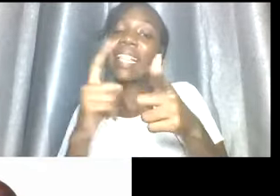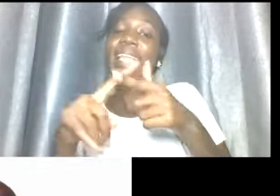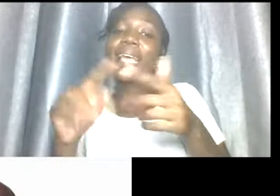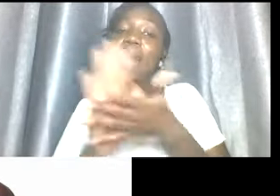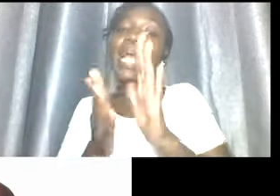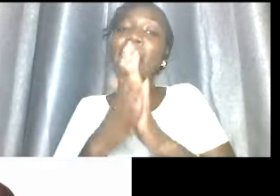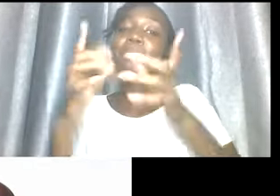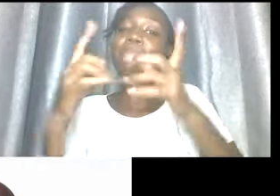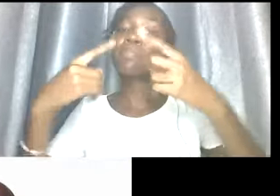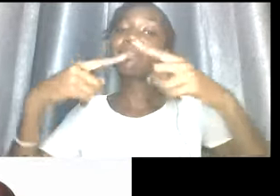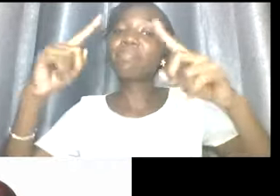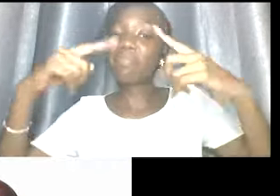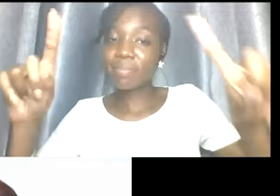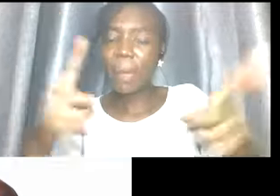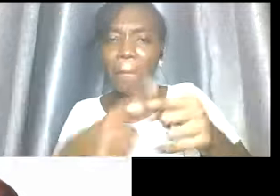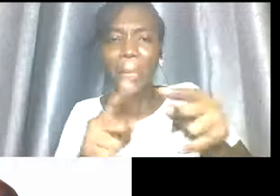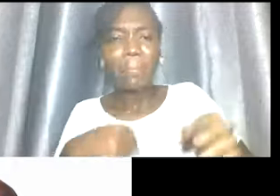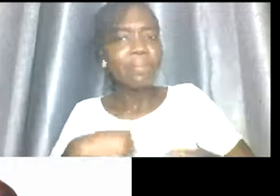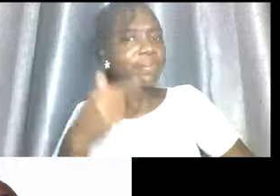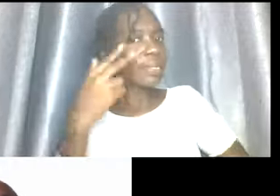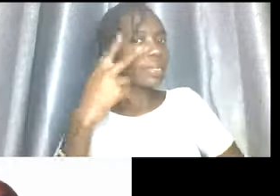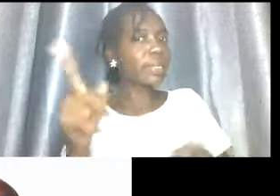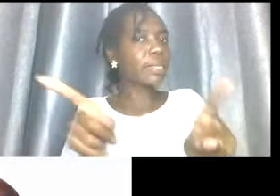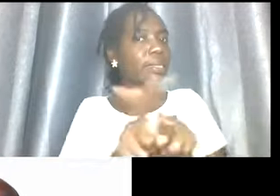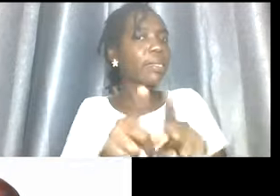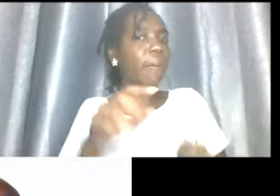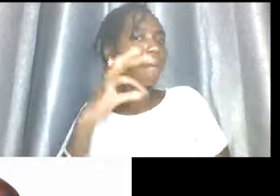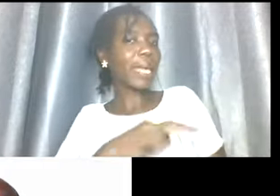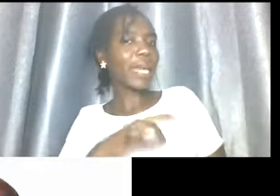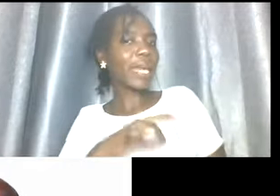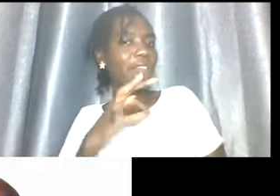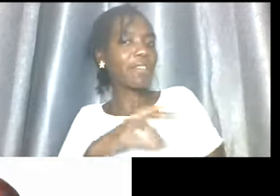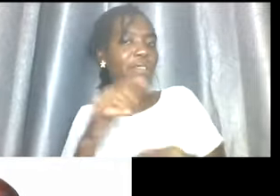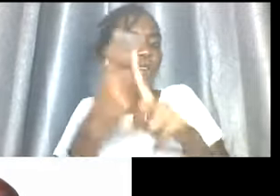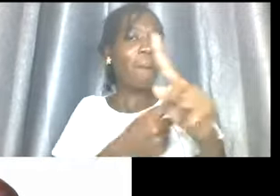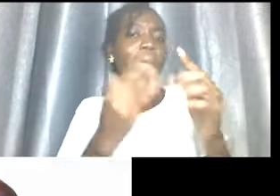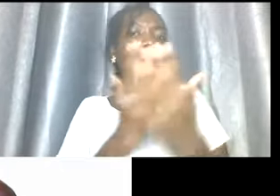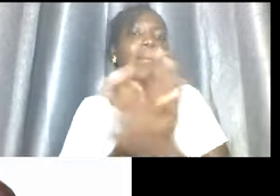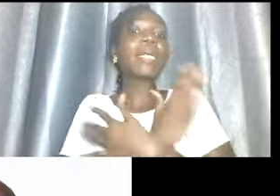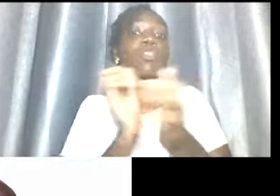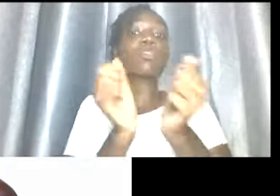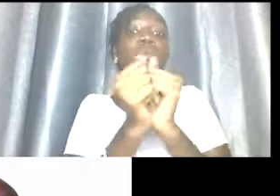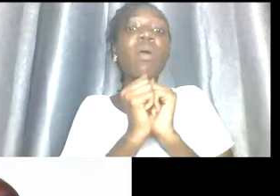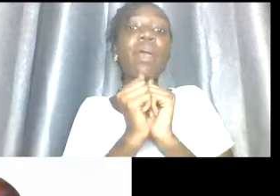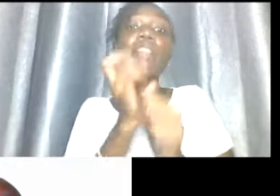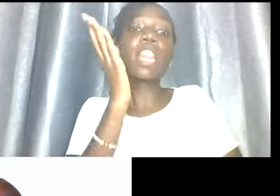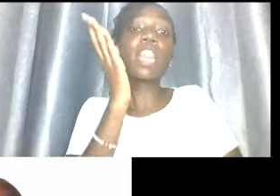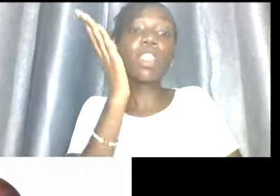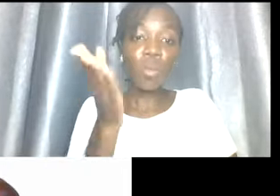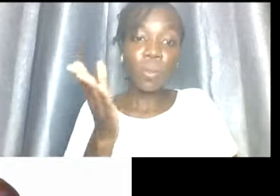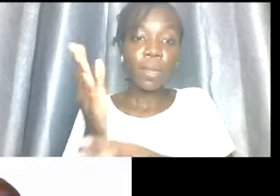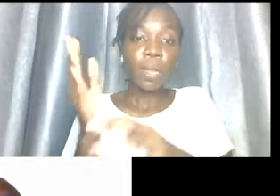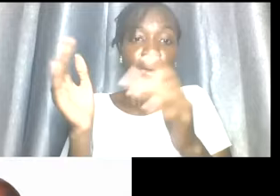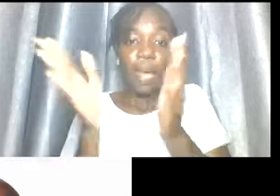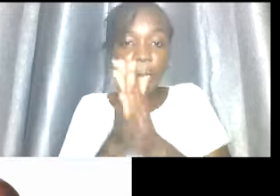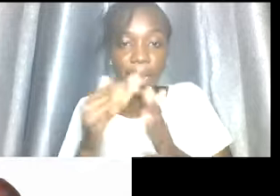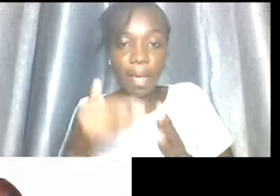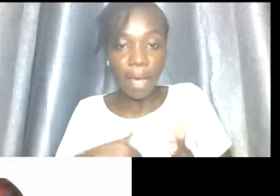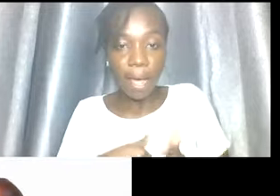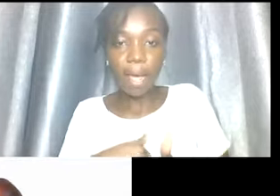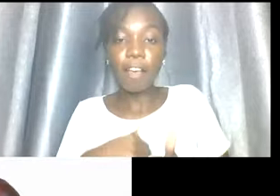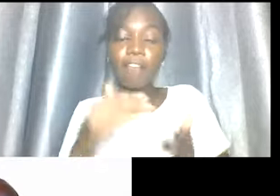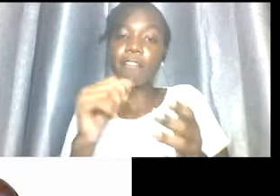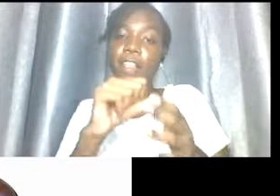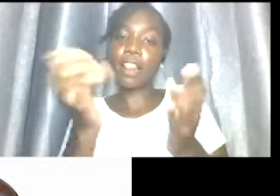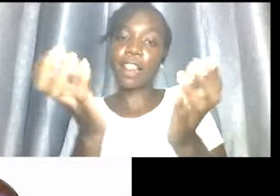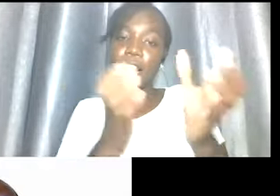see that there are ways that I can benefit from partnering with you and what you have to offer to the customers and what you offer to me as a